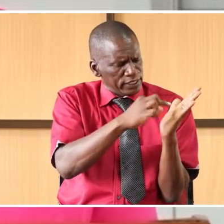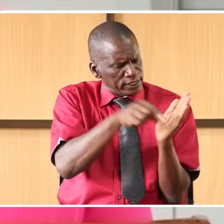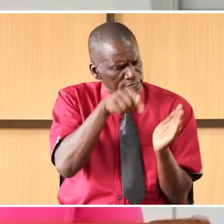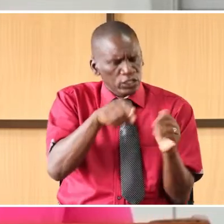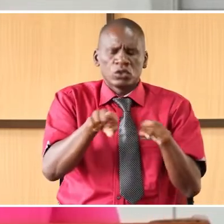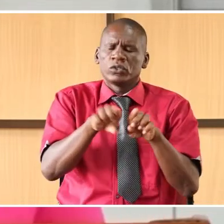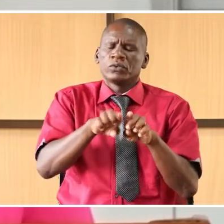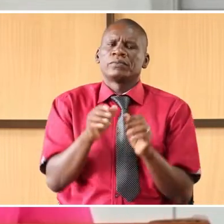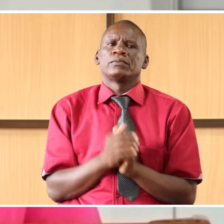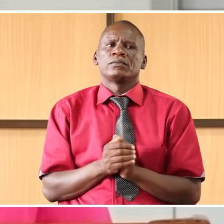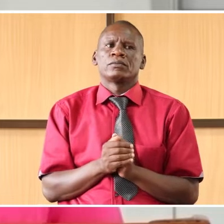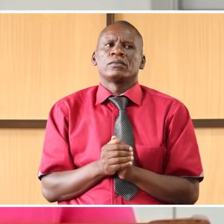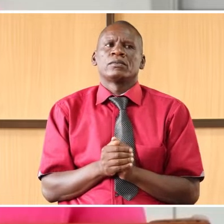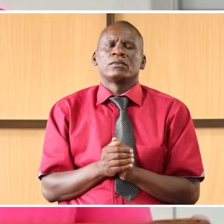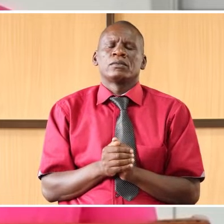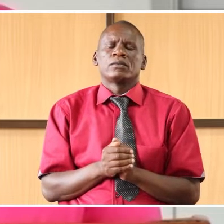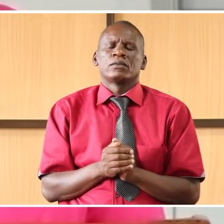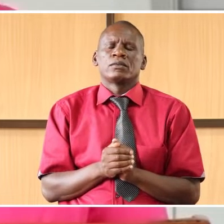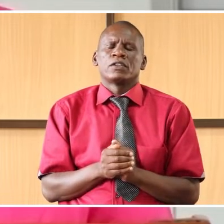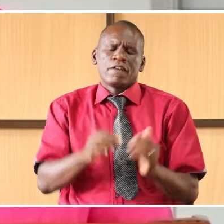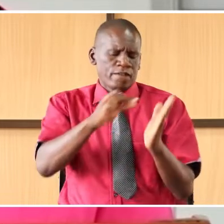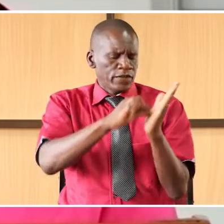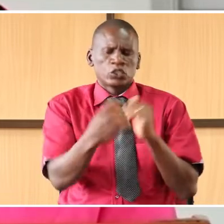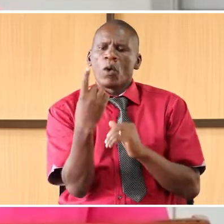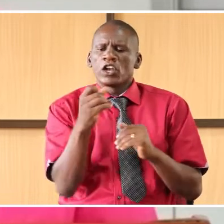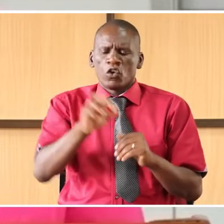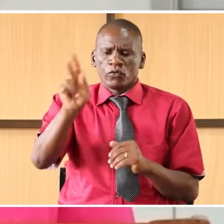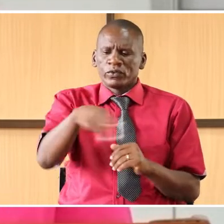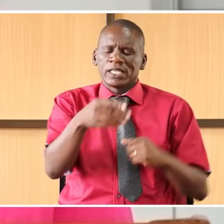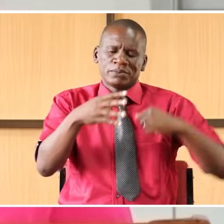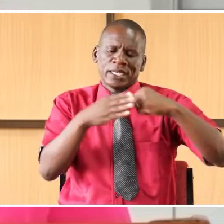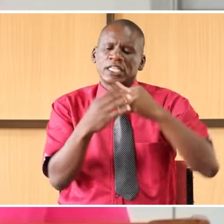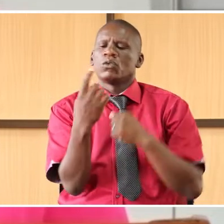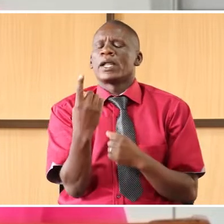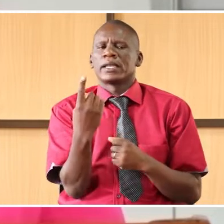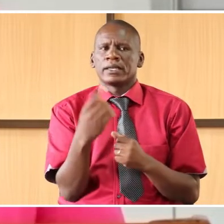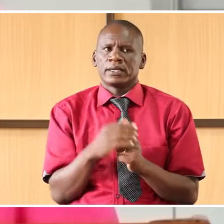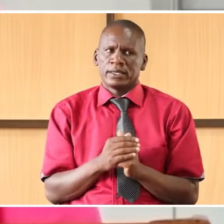chapter also. You know, verse 1 of Psalms 91.